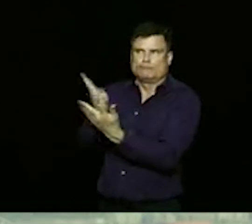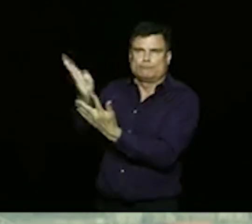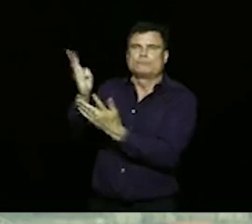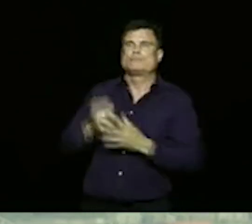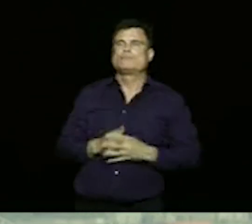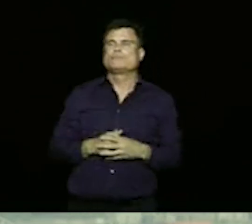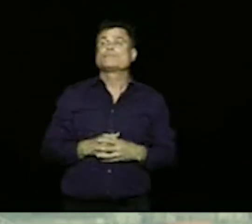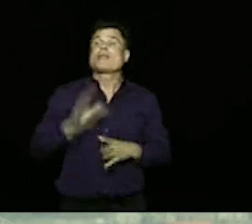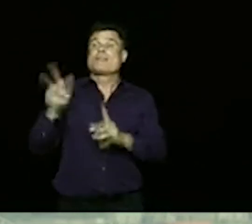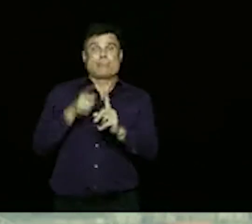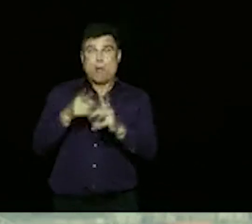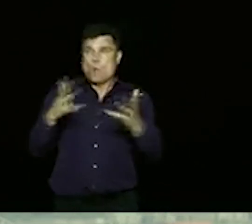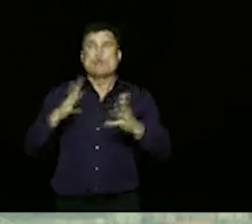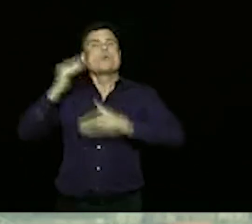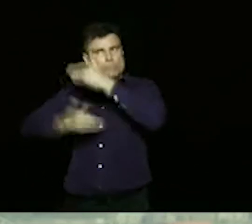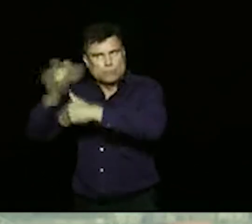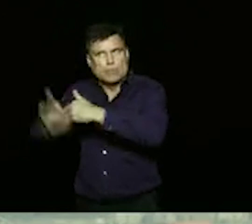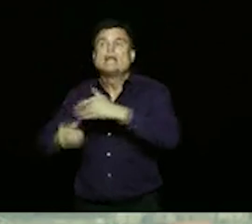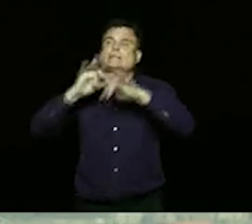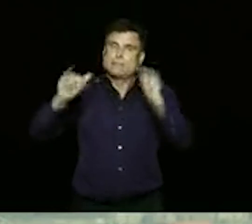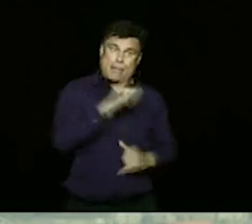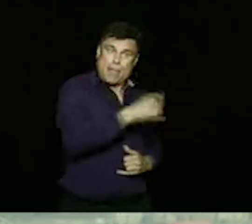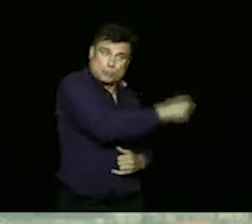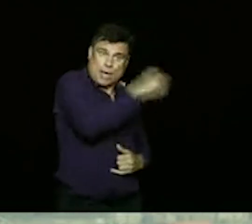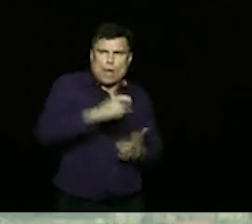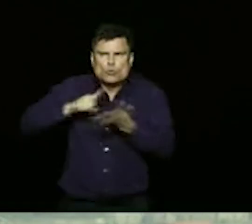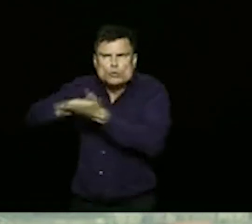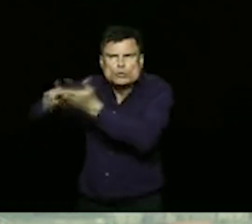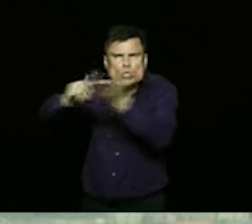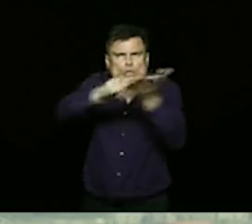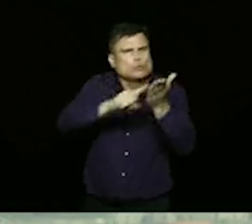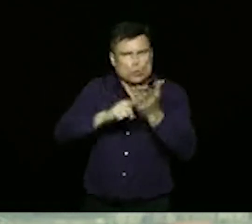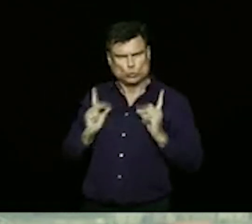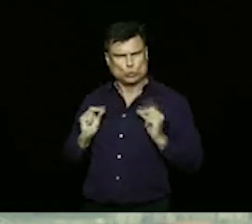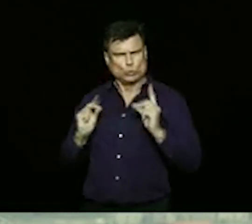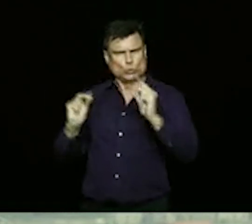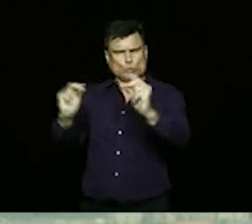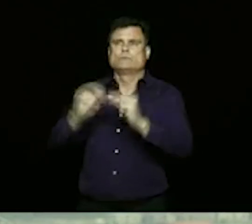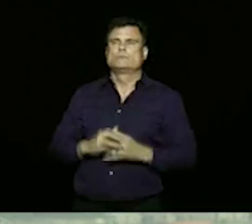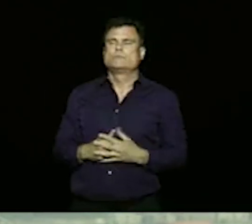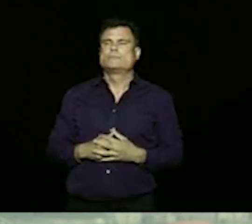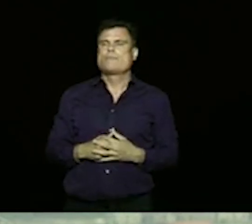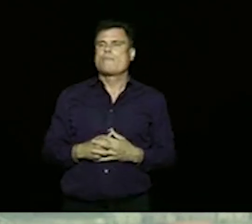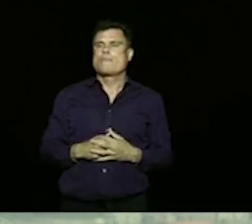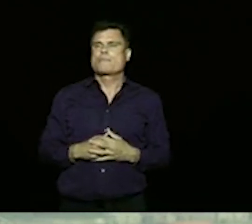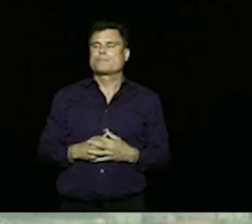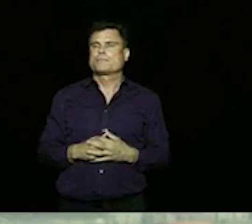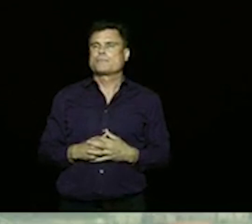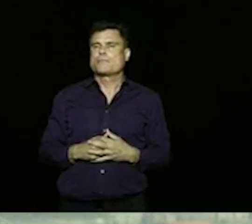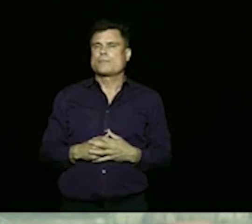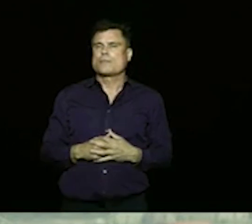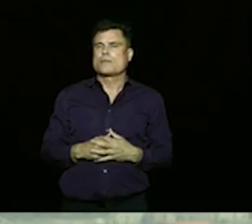So it sounds like there's a different process for other types of issues, and this one you decided warranted an